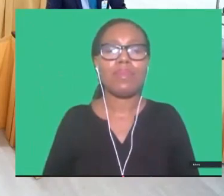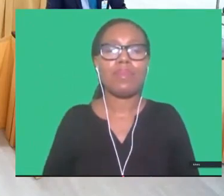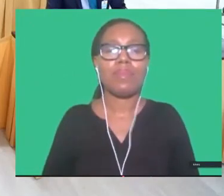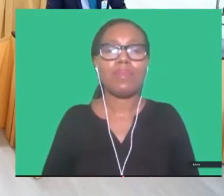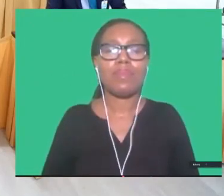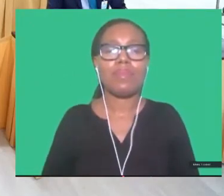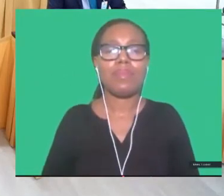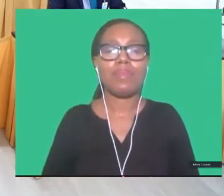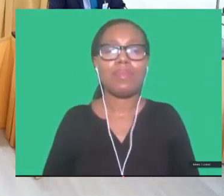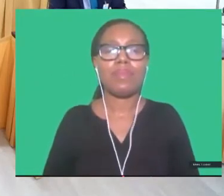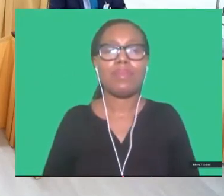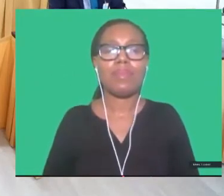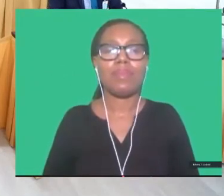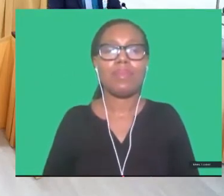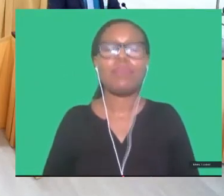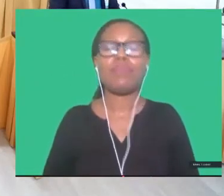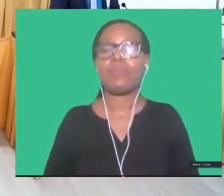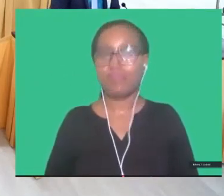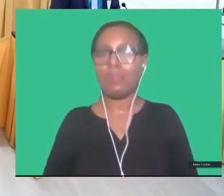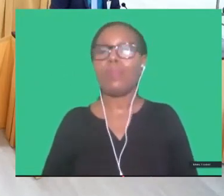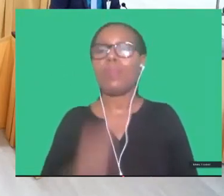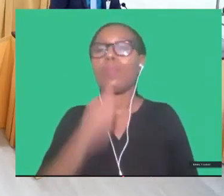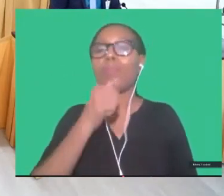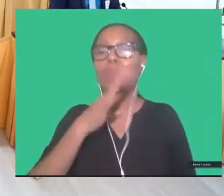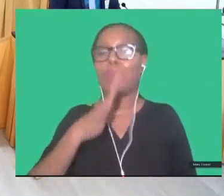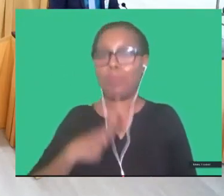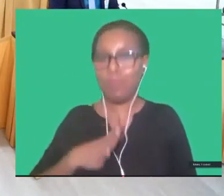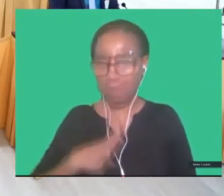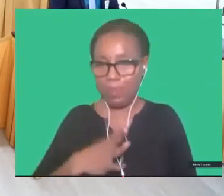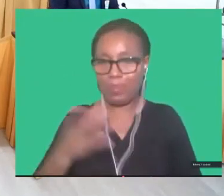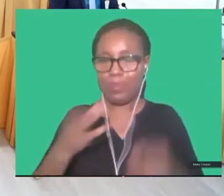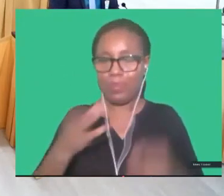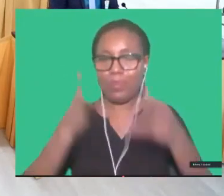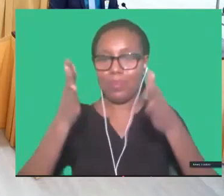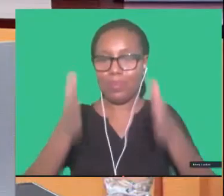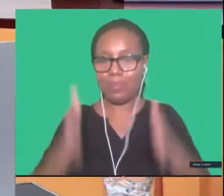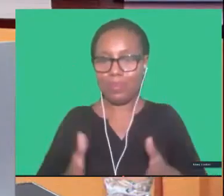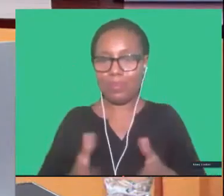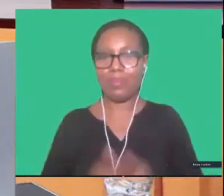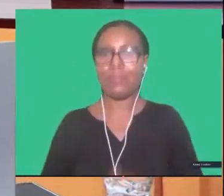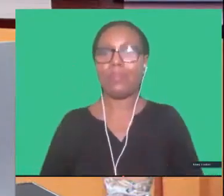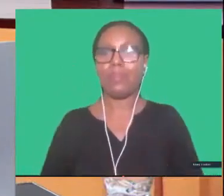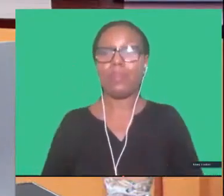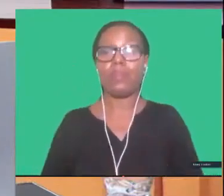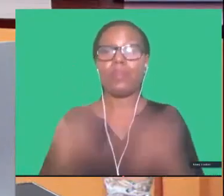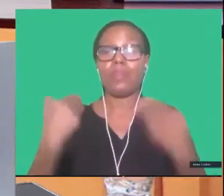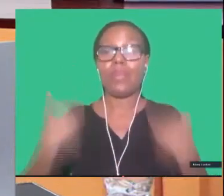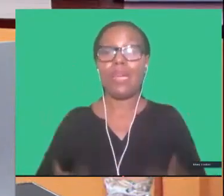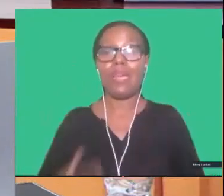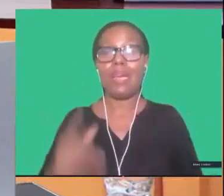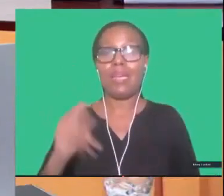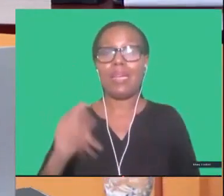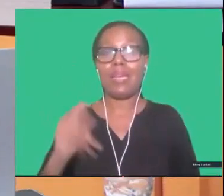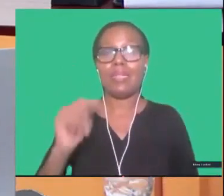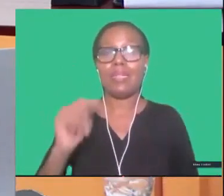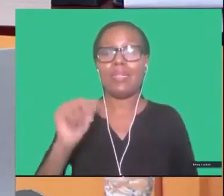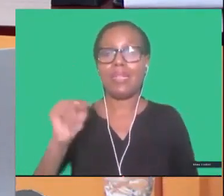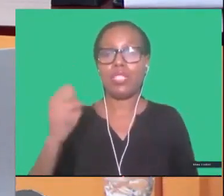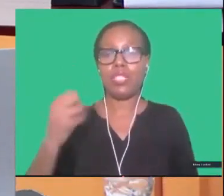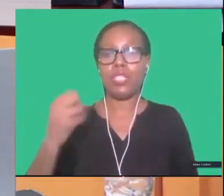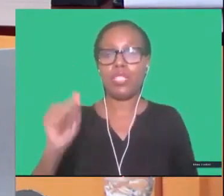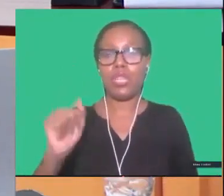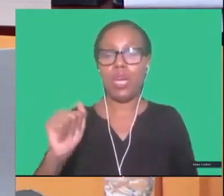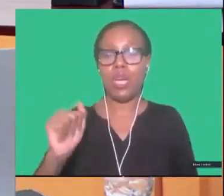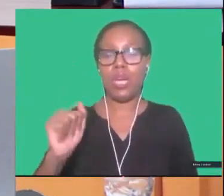Madam Chair? There you go. Okay. I am Tamisha Rochester. I am the Acting Registrar for the